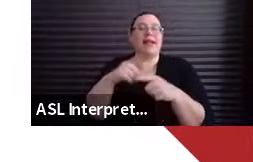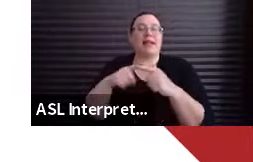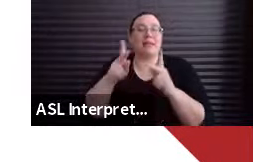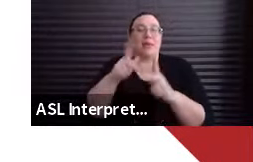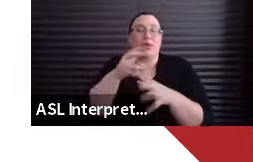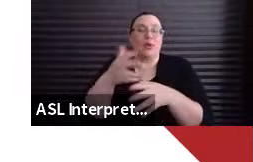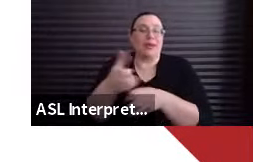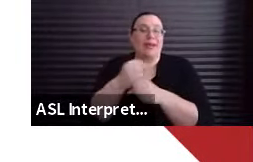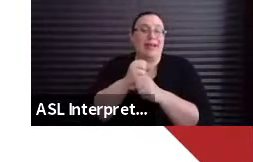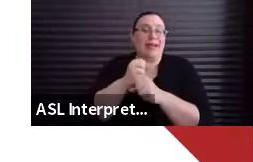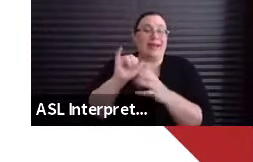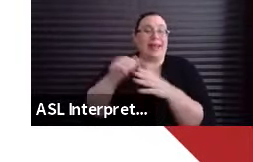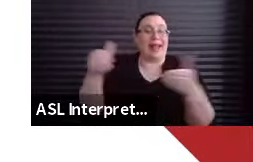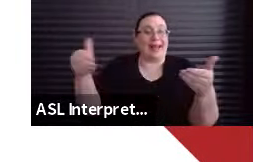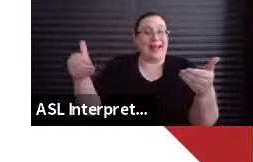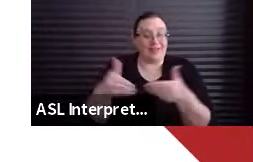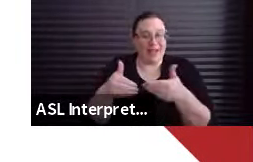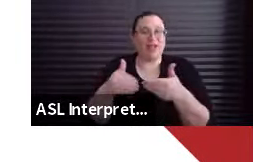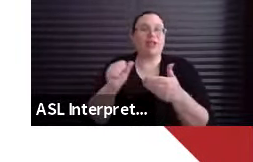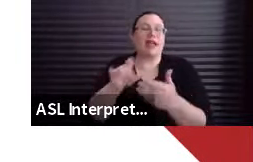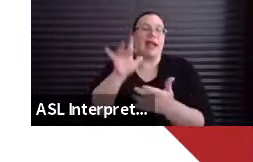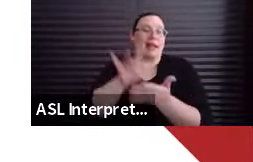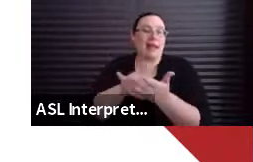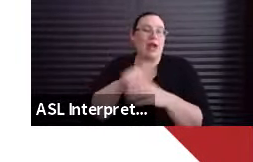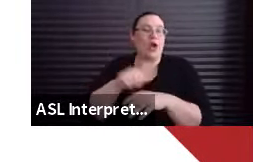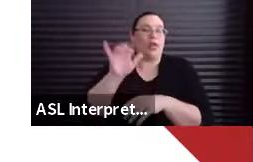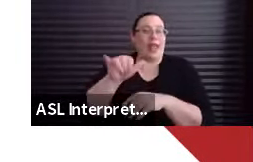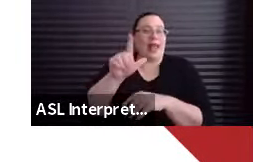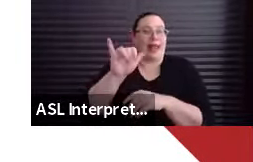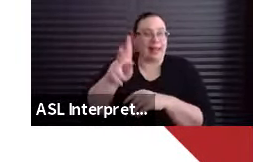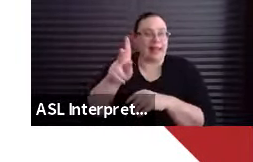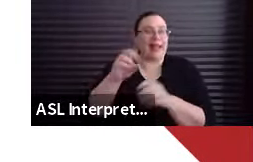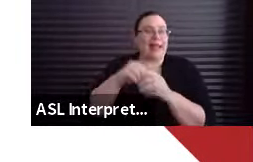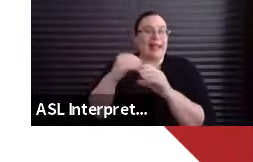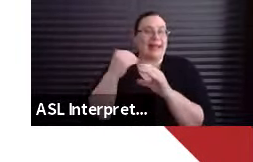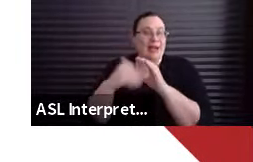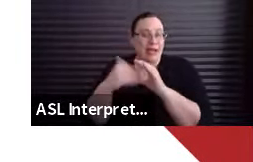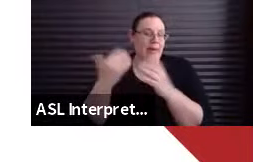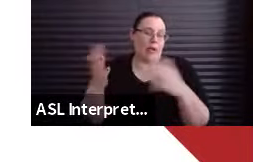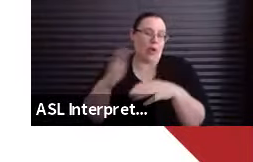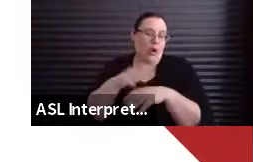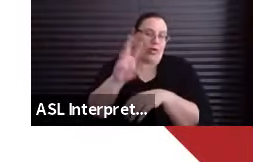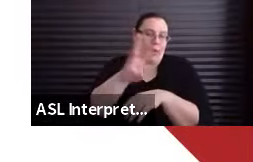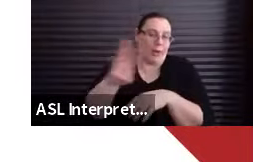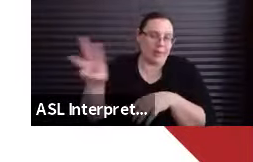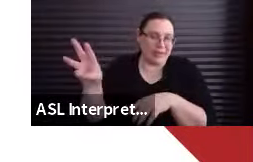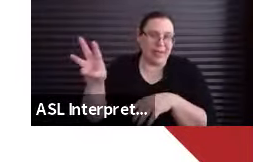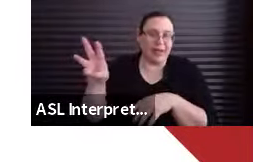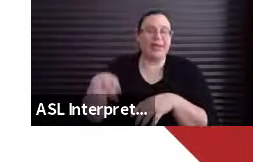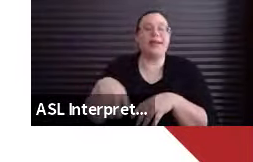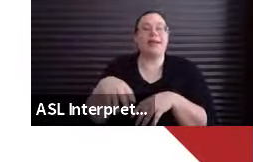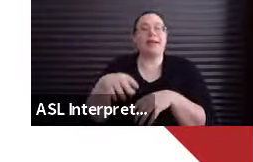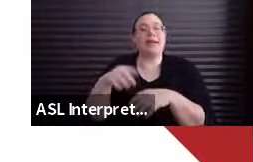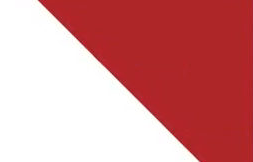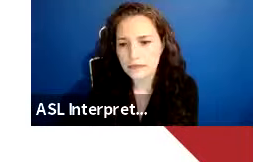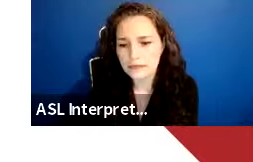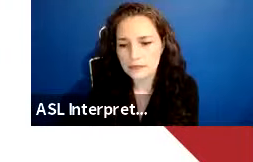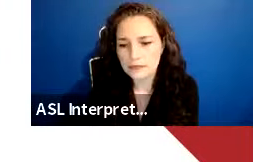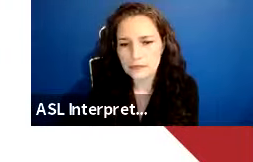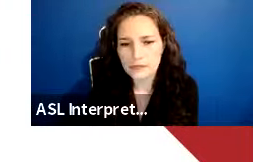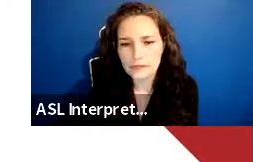of that invitation can then click on that website link in their email or on a website, and then